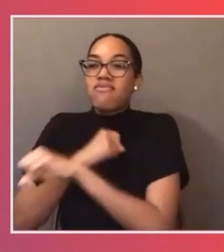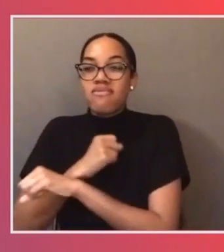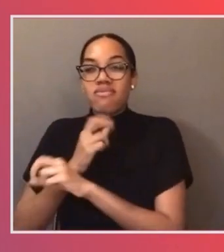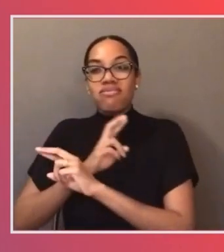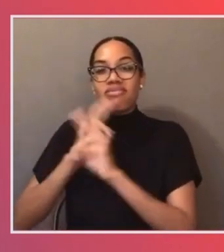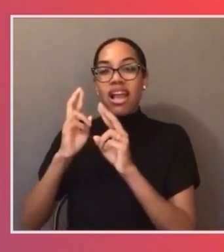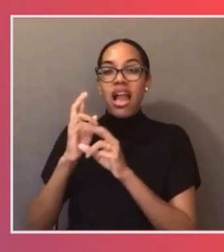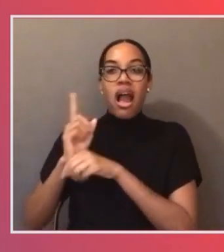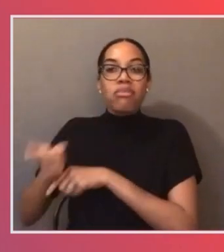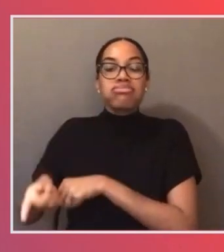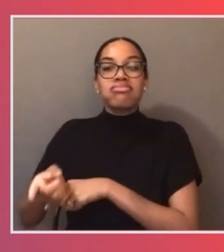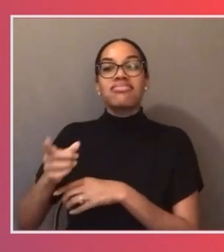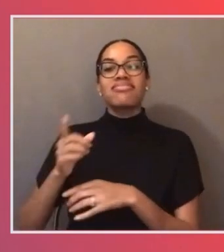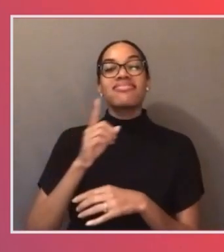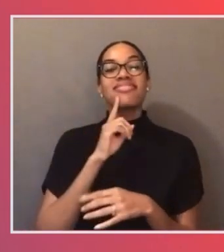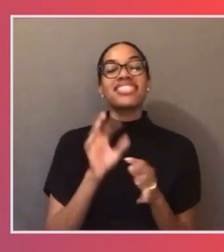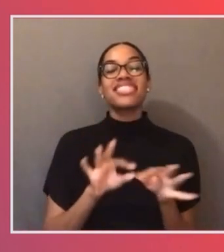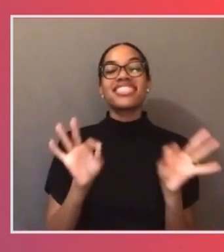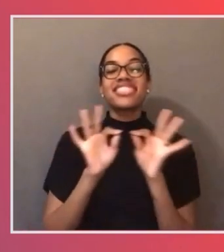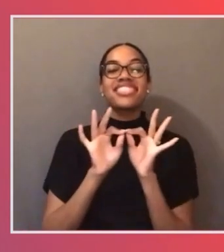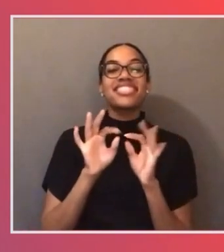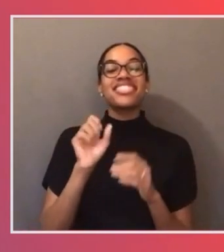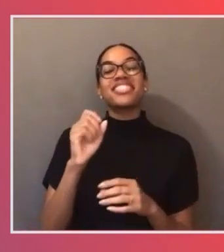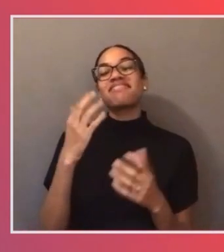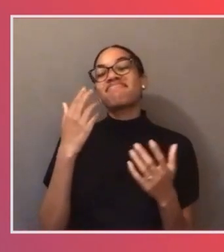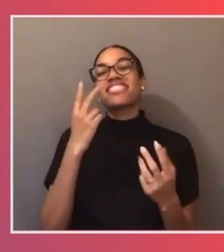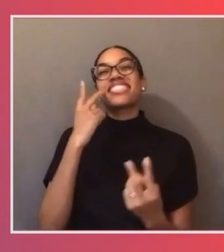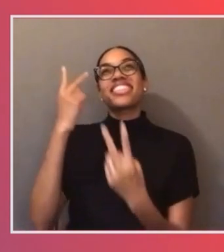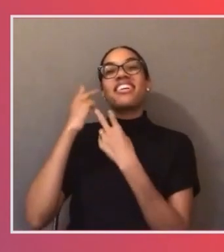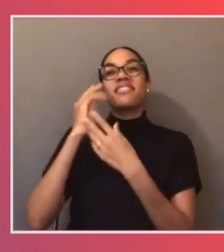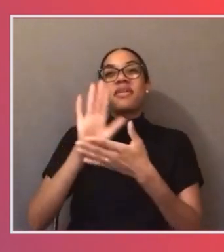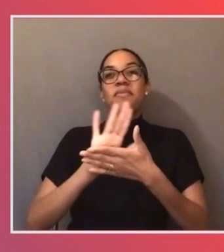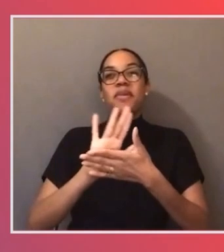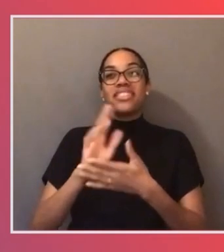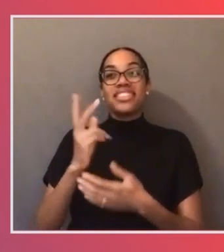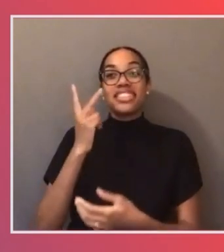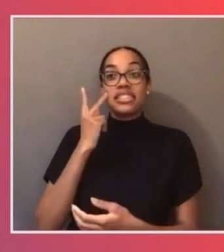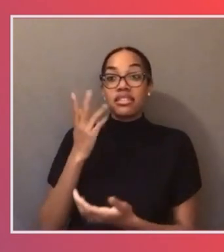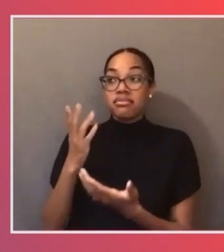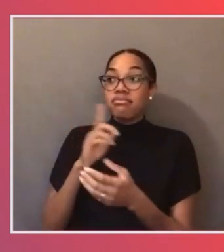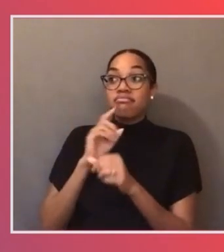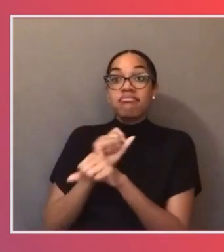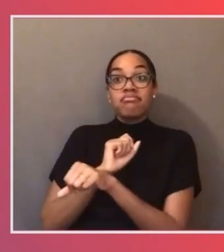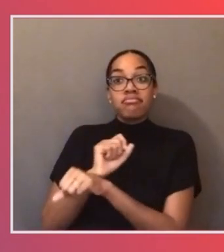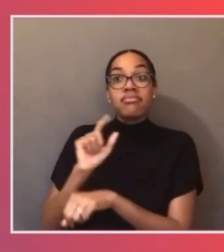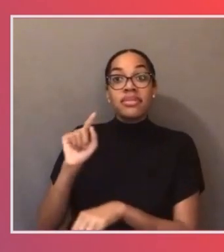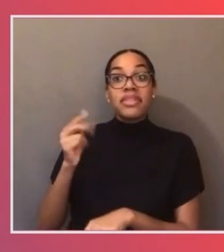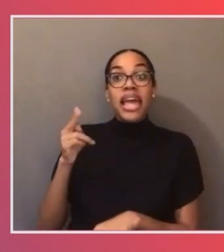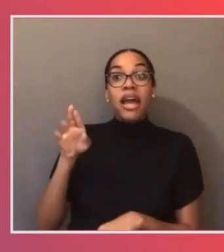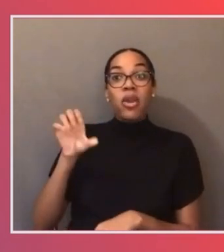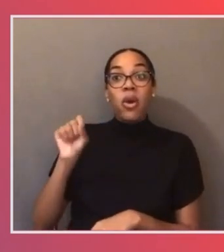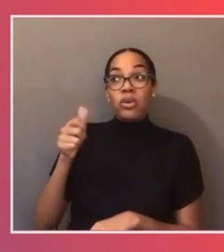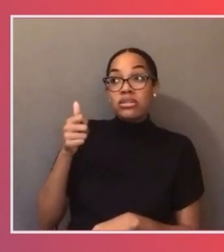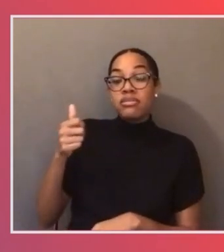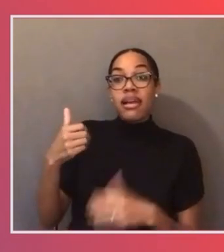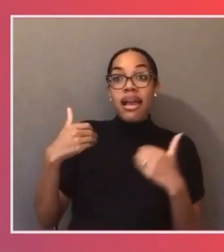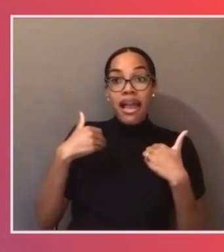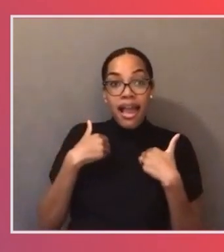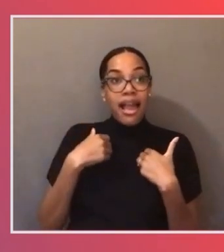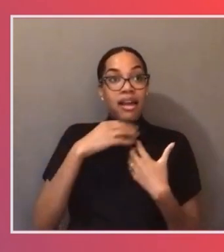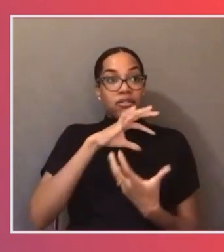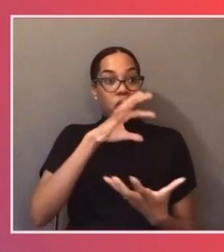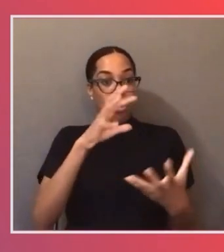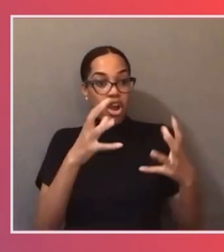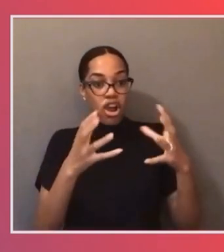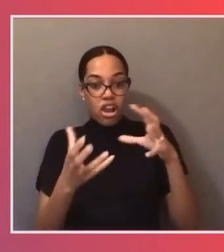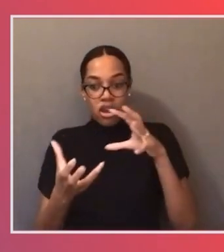universe, and he held the fate of the universe in his hand. And right now we are looking at somebody who is denying science, be